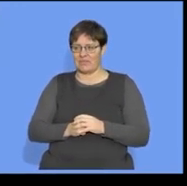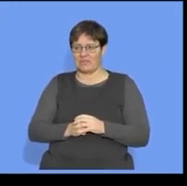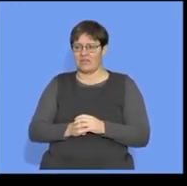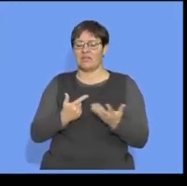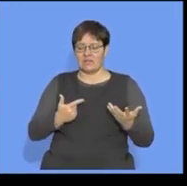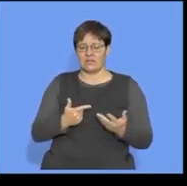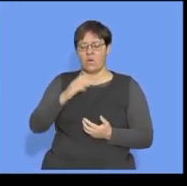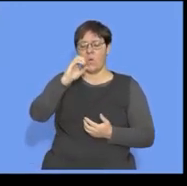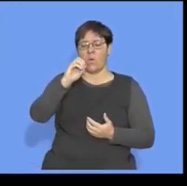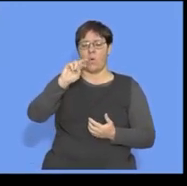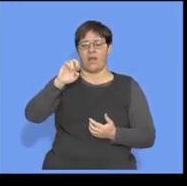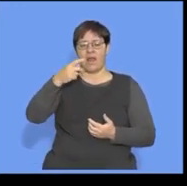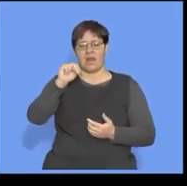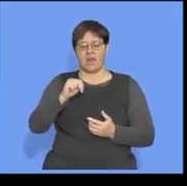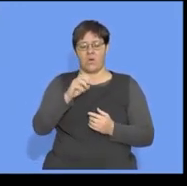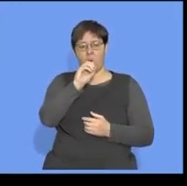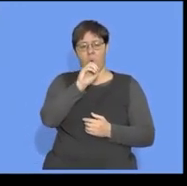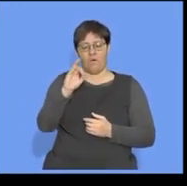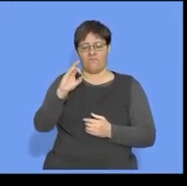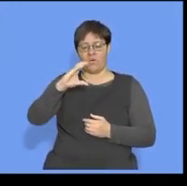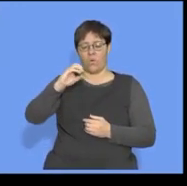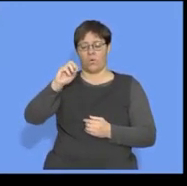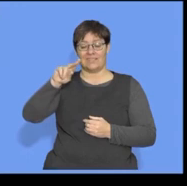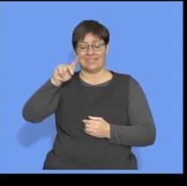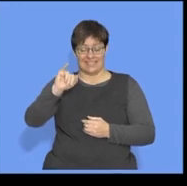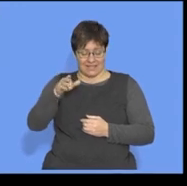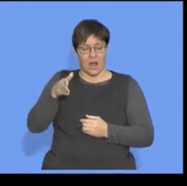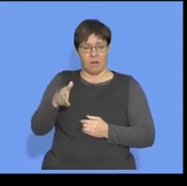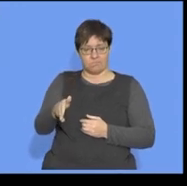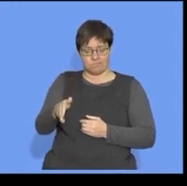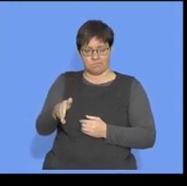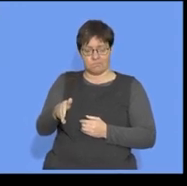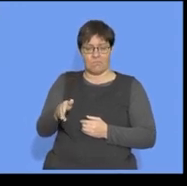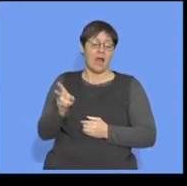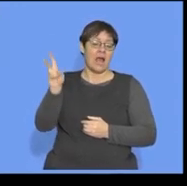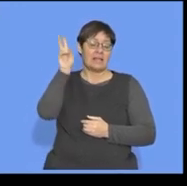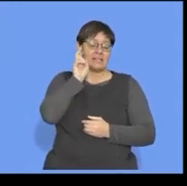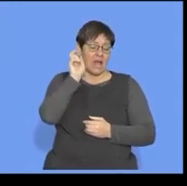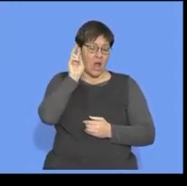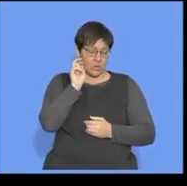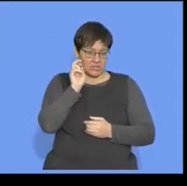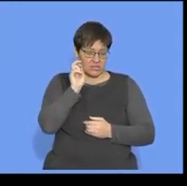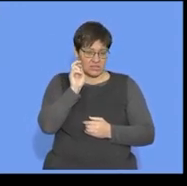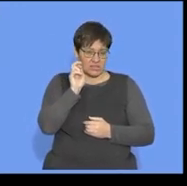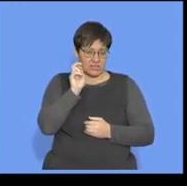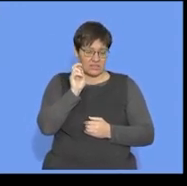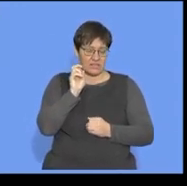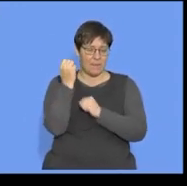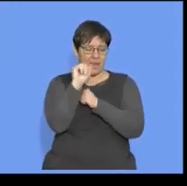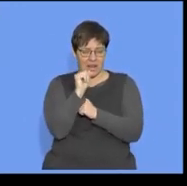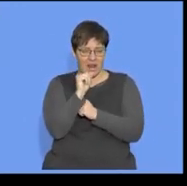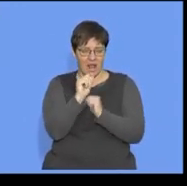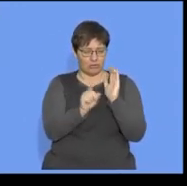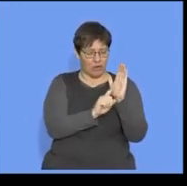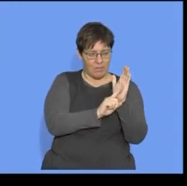the organ of Corti as the receptors that will convert the sound mechanical